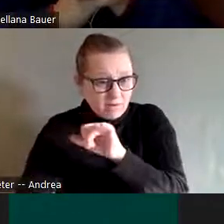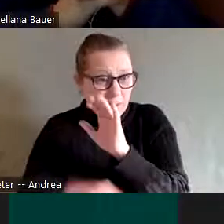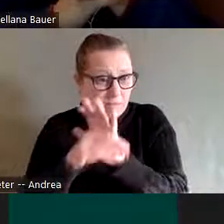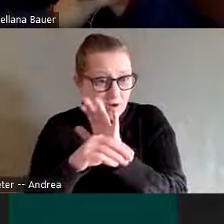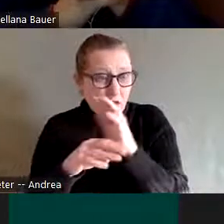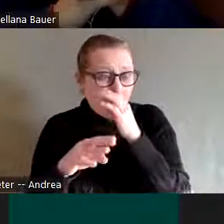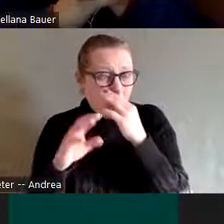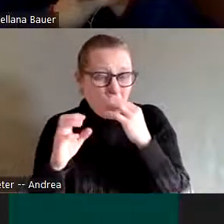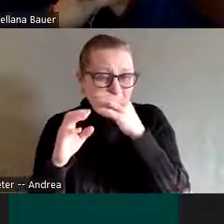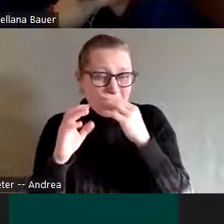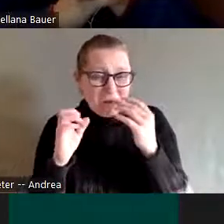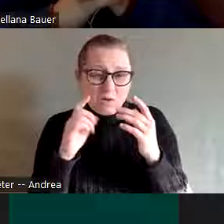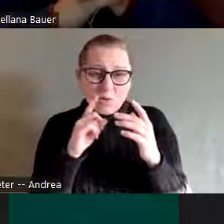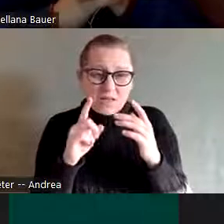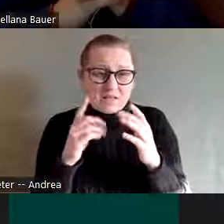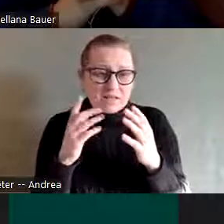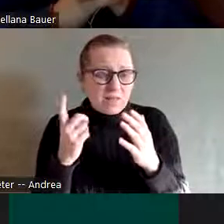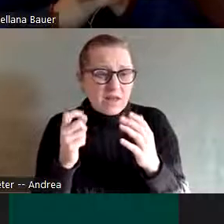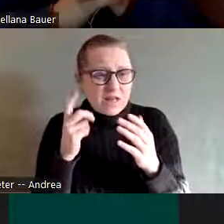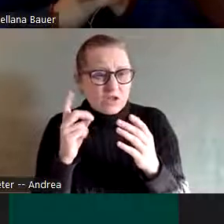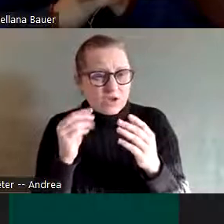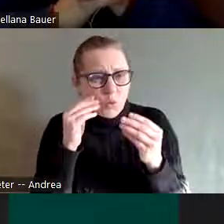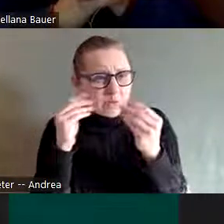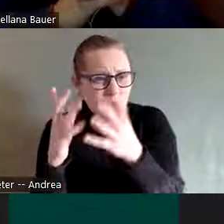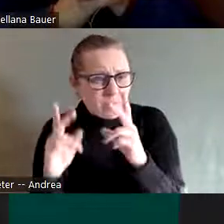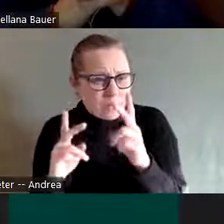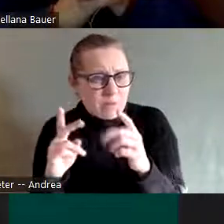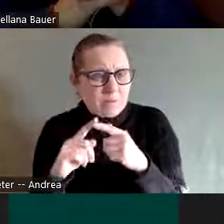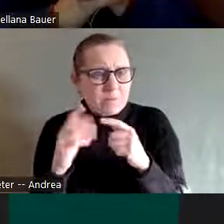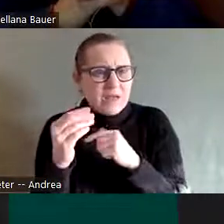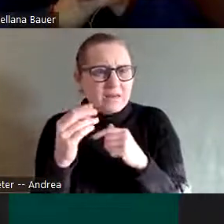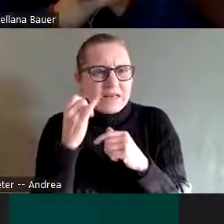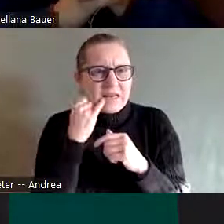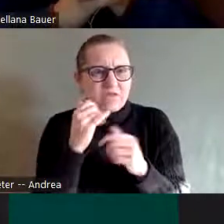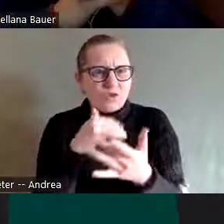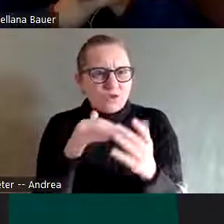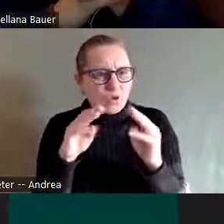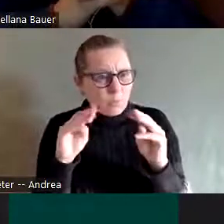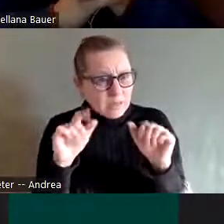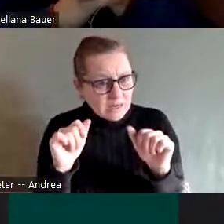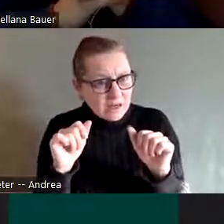thing for me to do outside, whether it's through social media channels